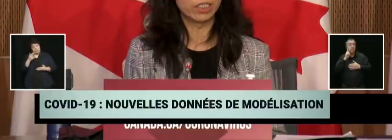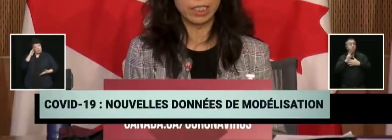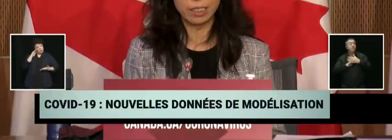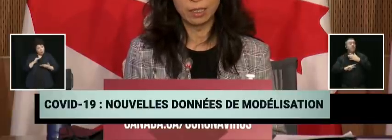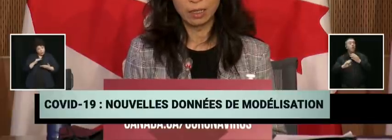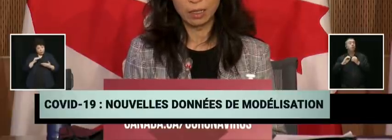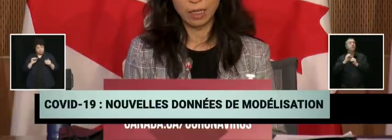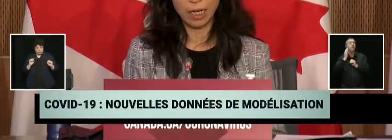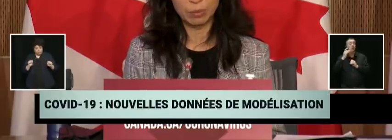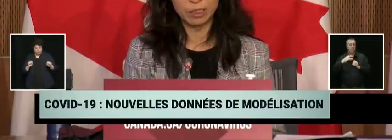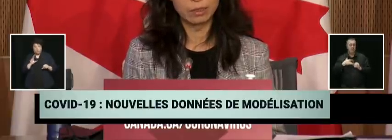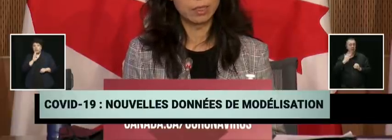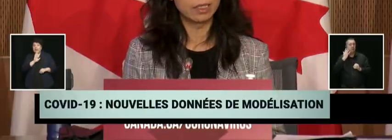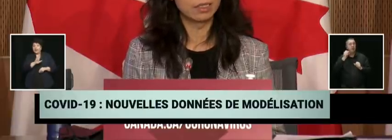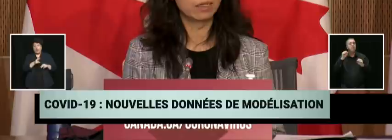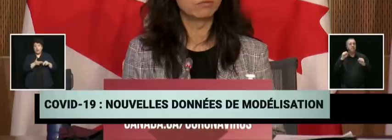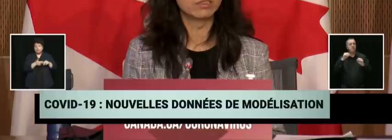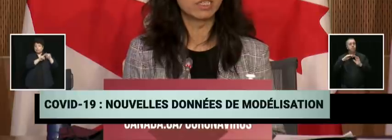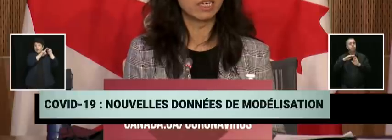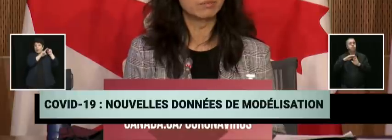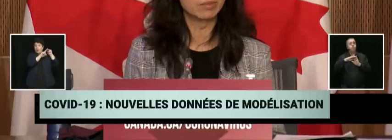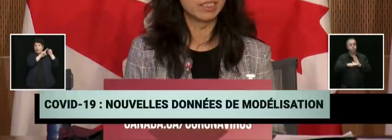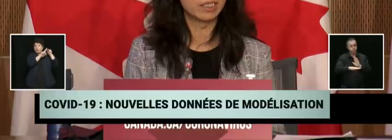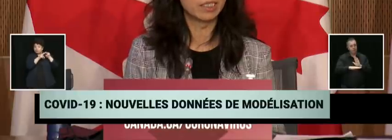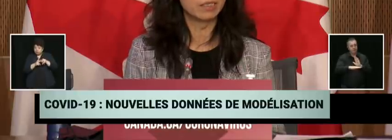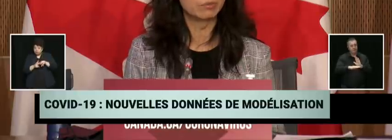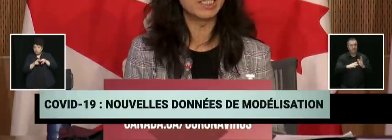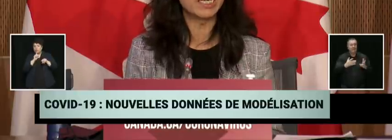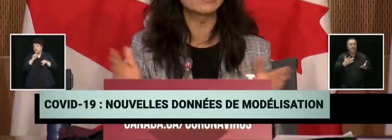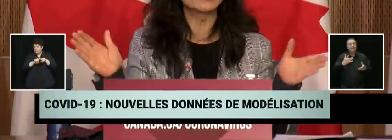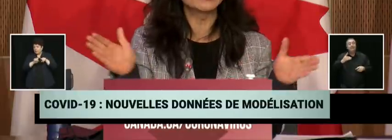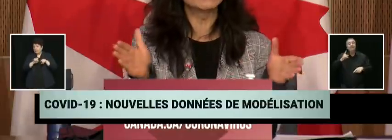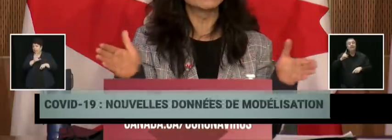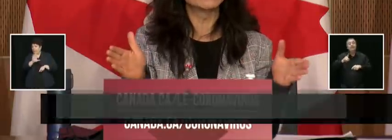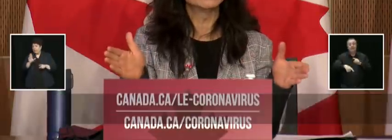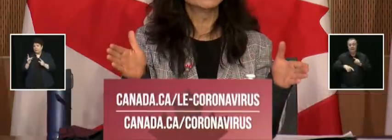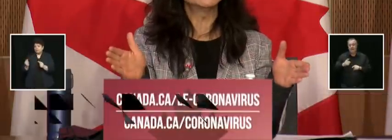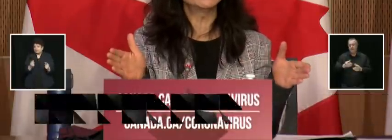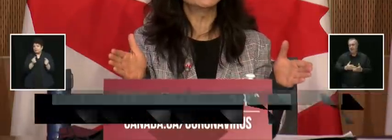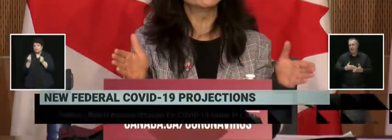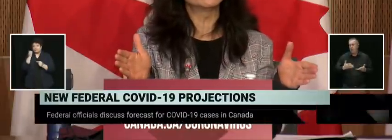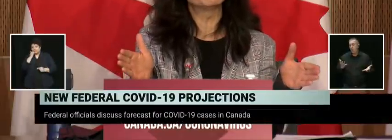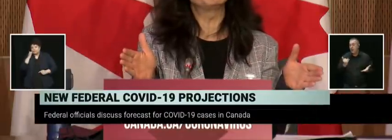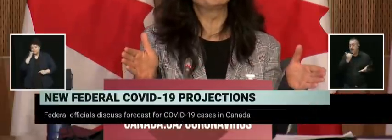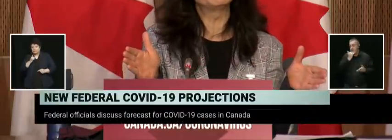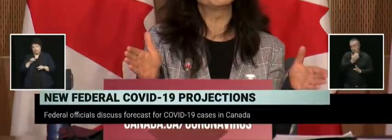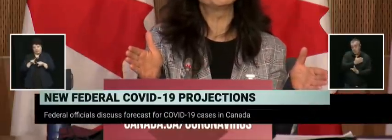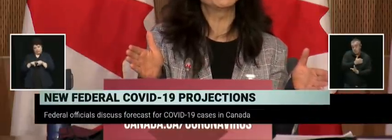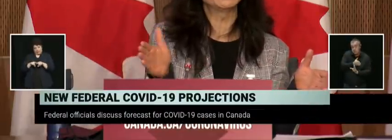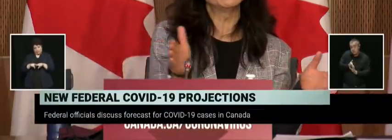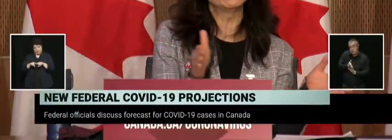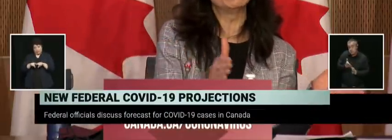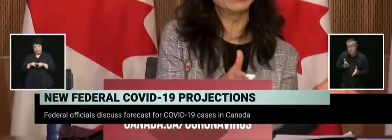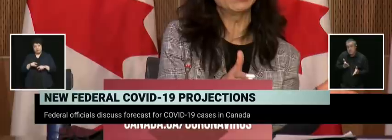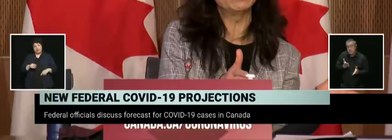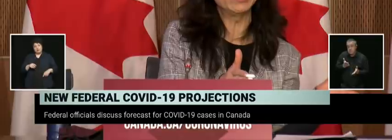what actually happens in real time, basically. But yes, it did swing into the better space,